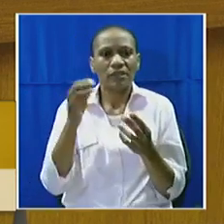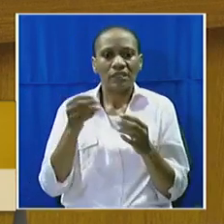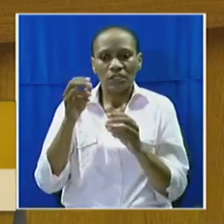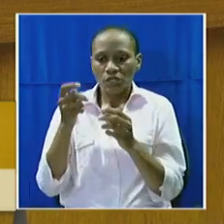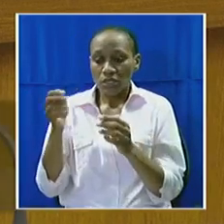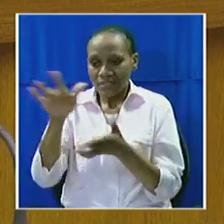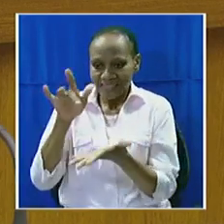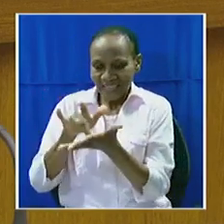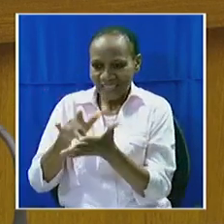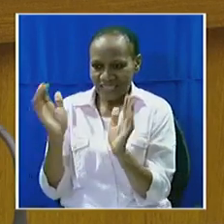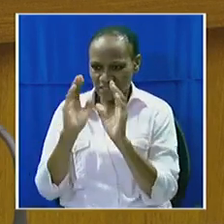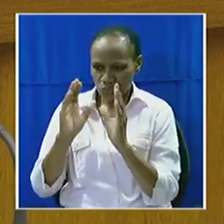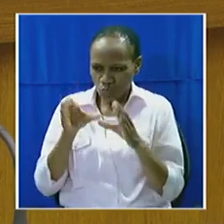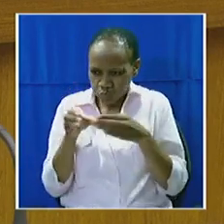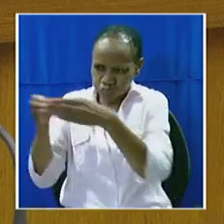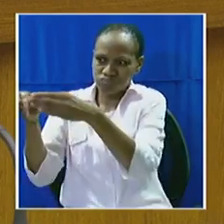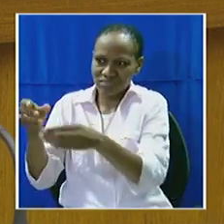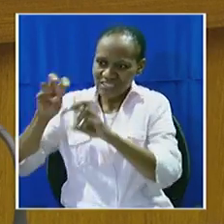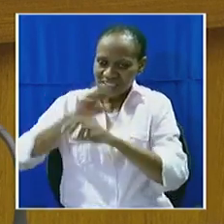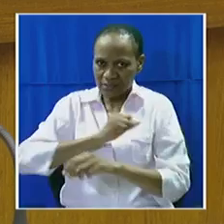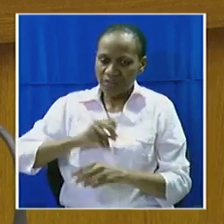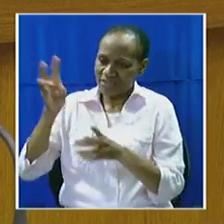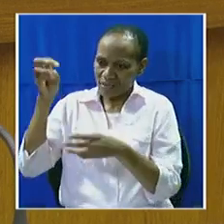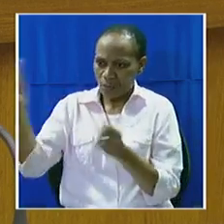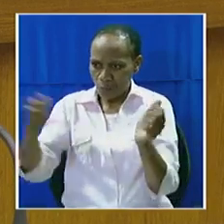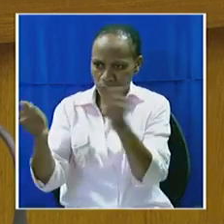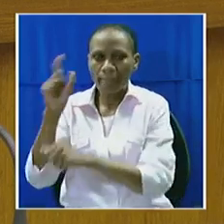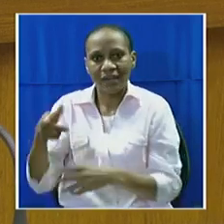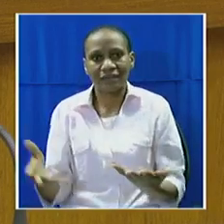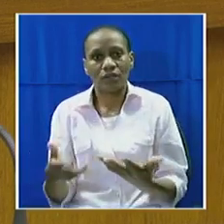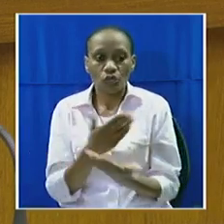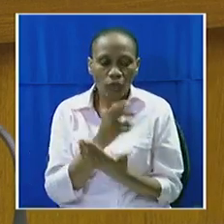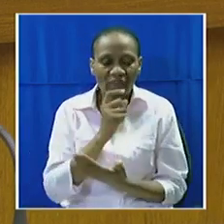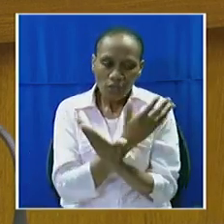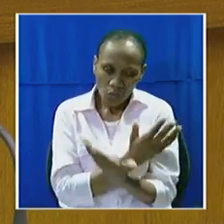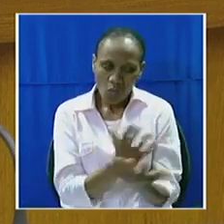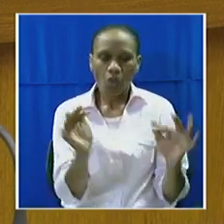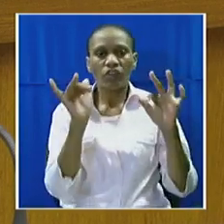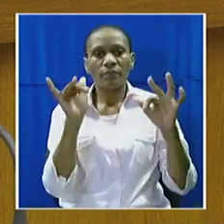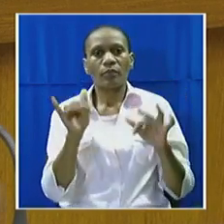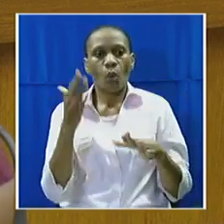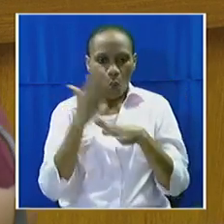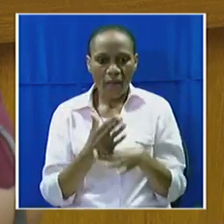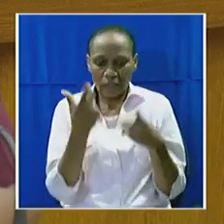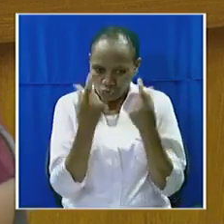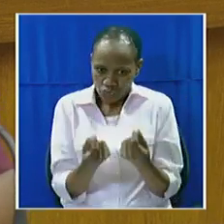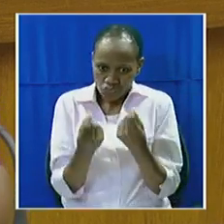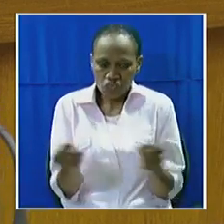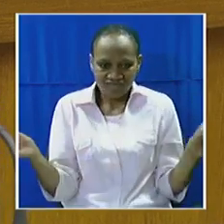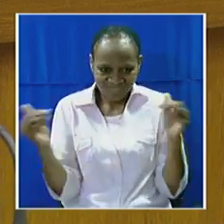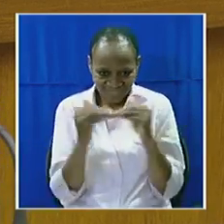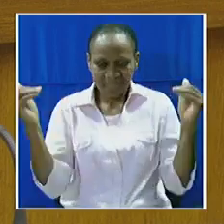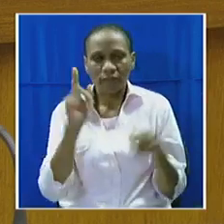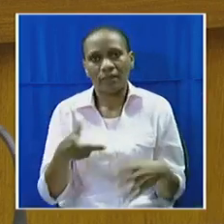treatment facilities, or long-term resilience strategies. Every player in this field must report for duty.